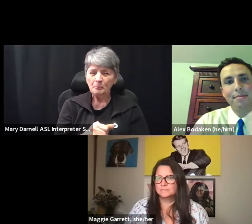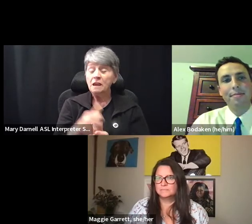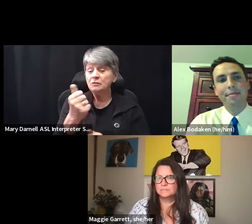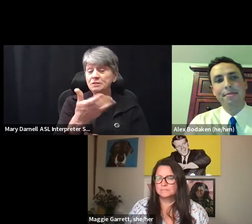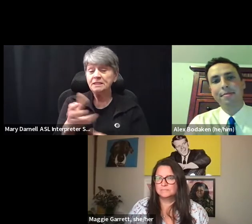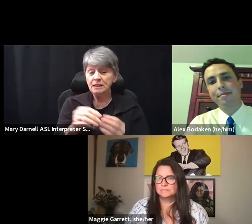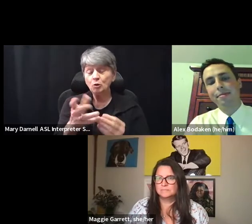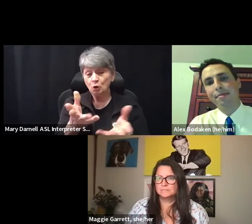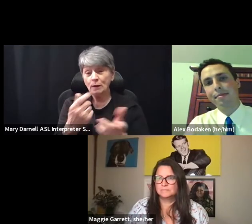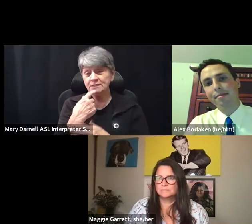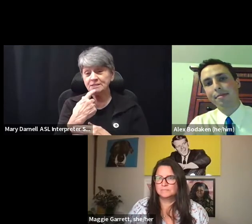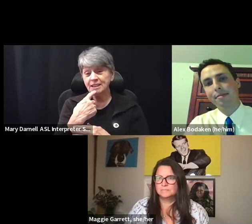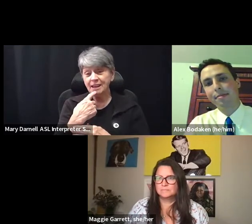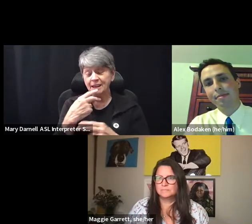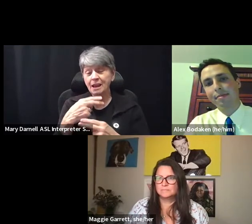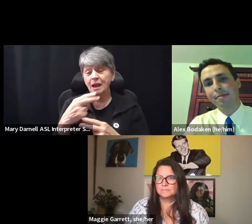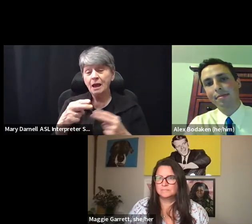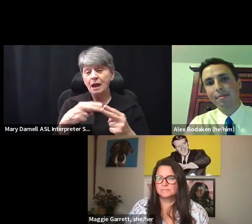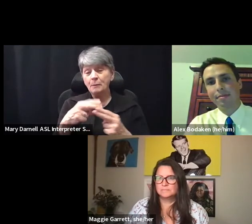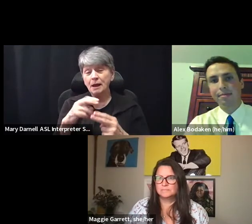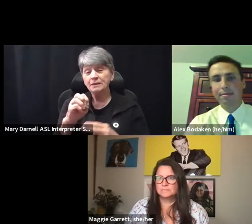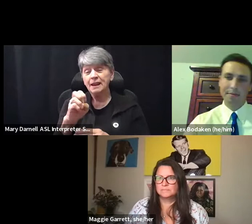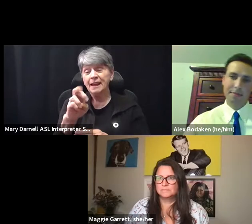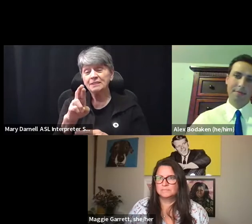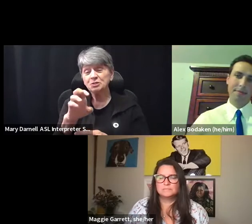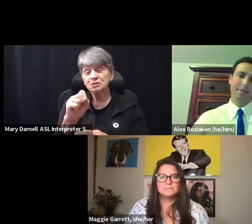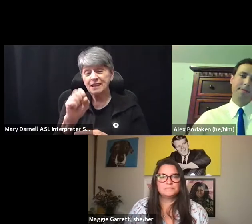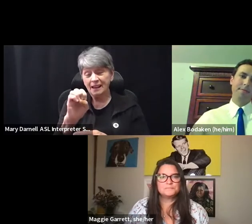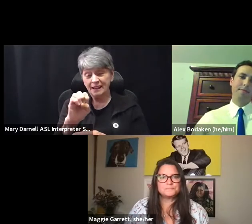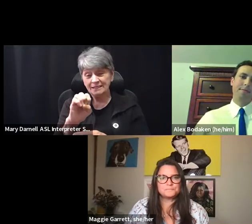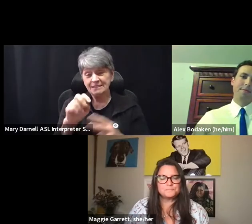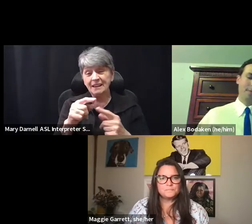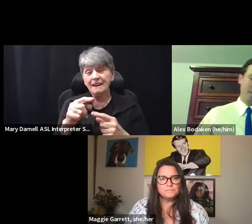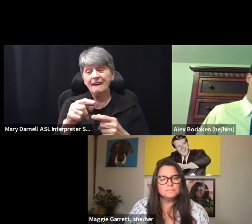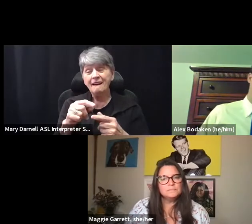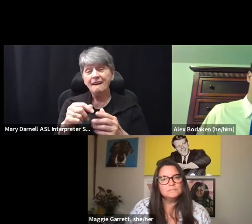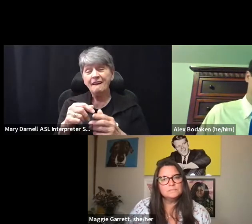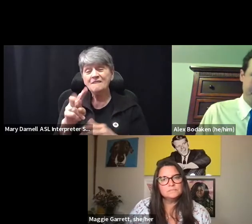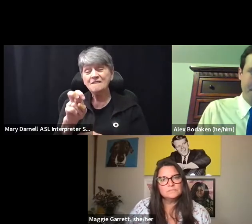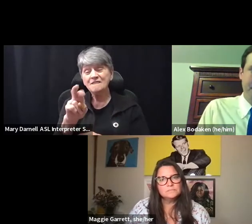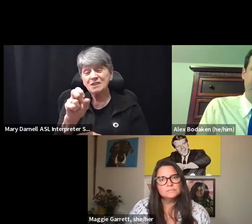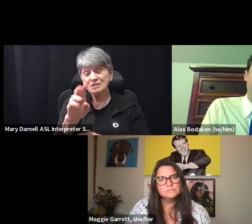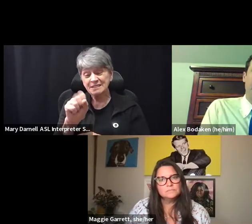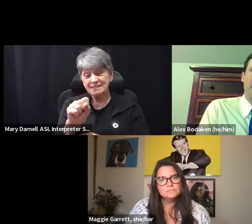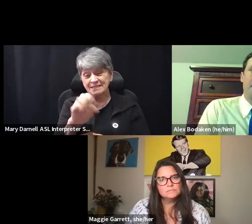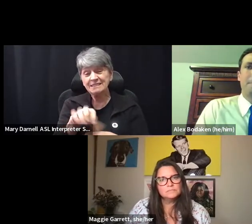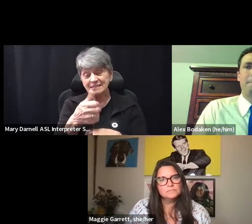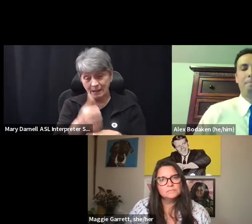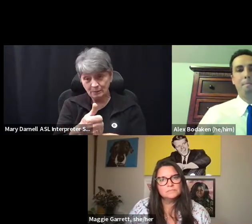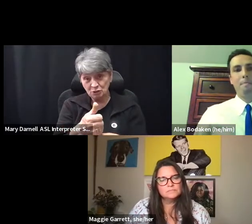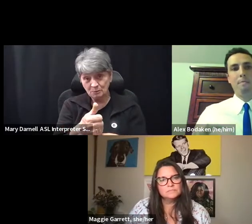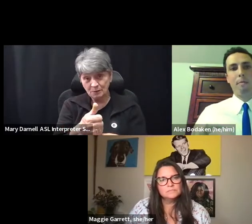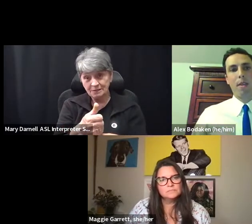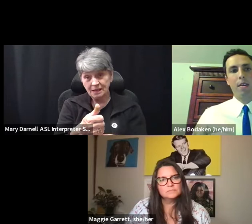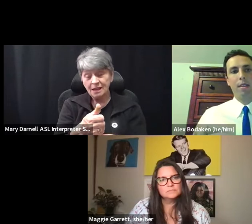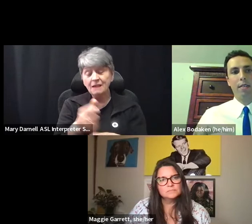about, this topic of the exercise versus establishment, but then lead it into a couple of folks specifically went into the question about